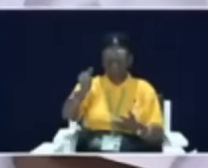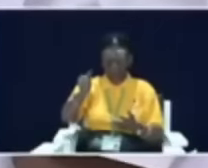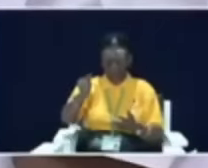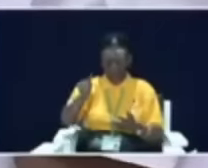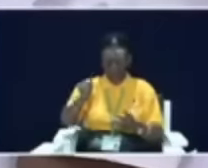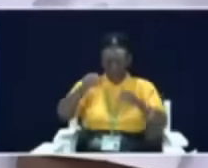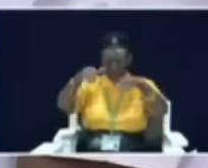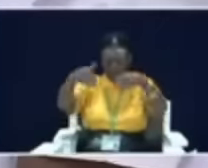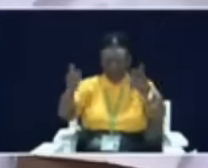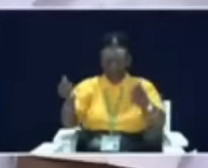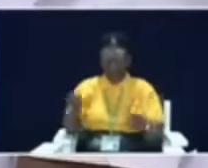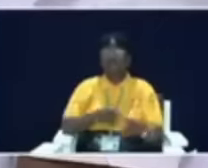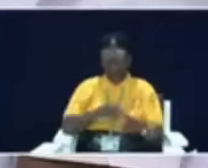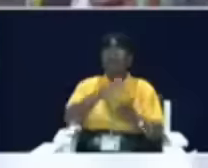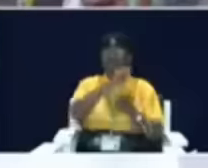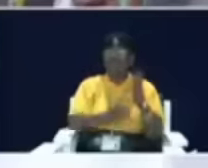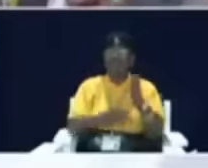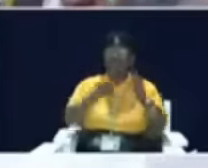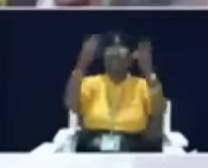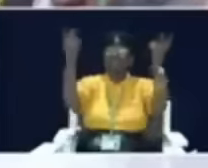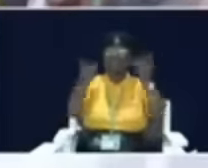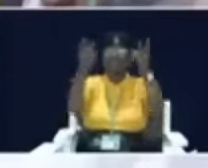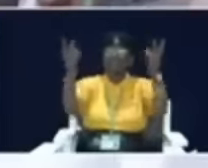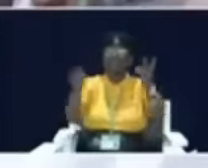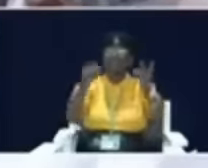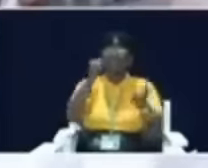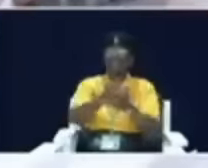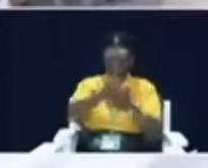Give us absolute victory.